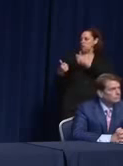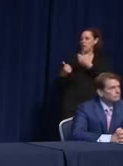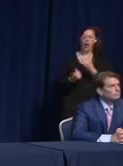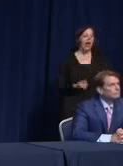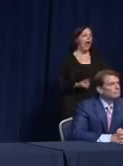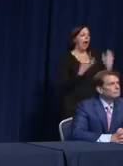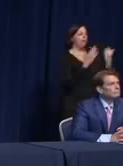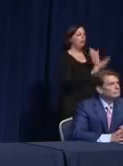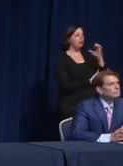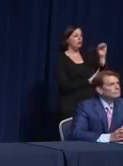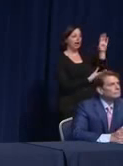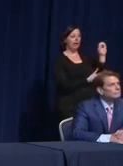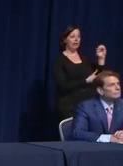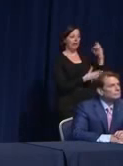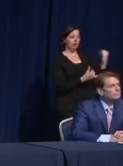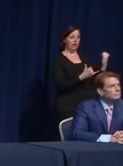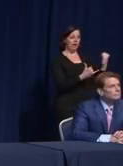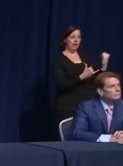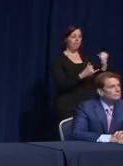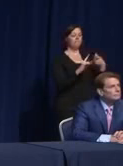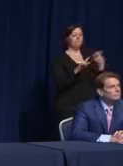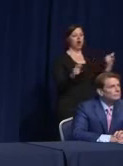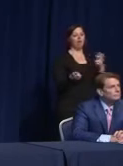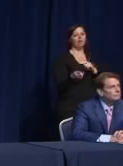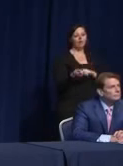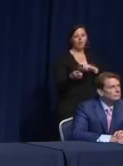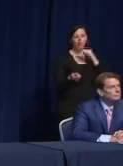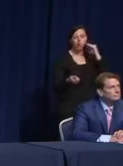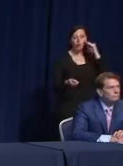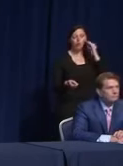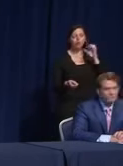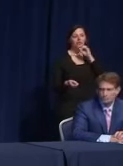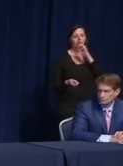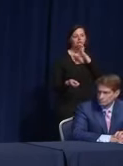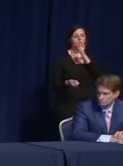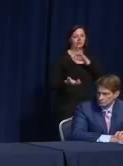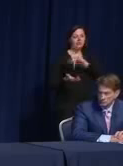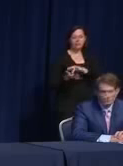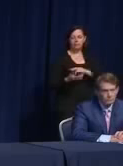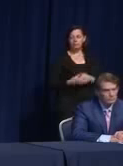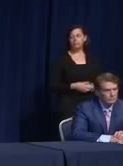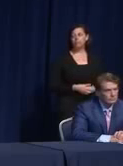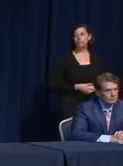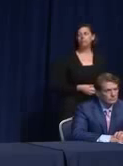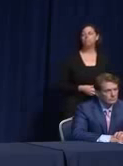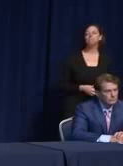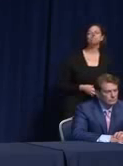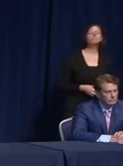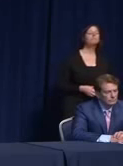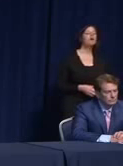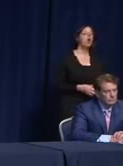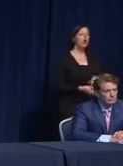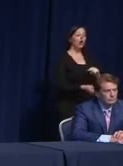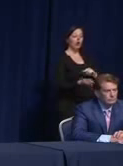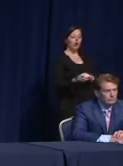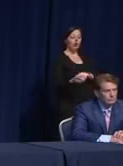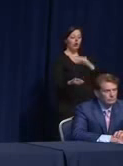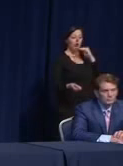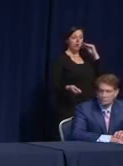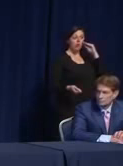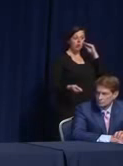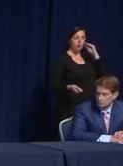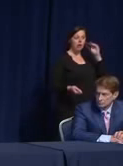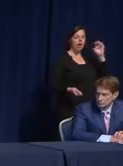cases today were people from facilities like those? Okay, I don't know the second part. The first part, the nursing homes that we've identified